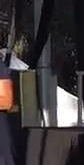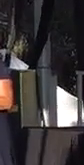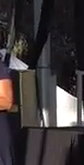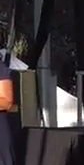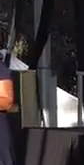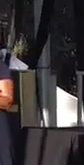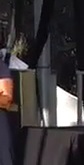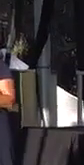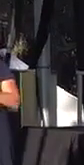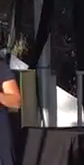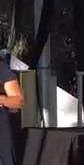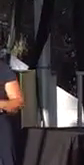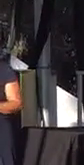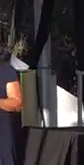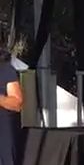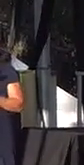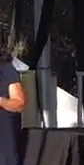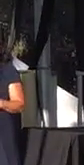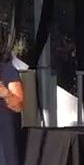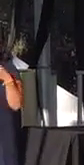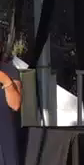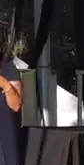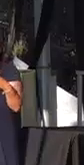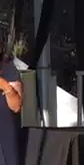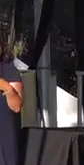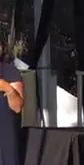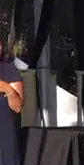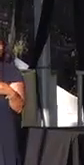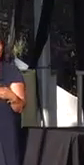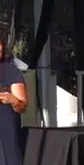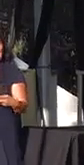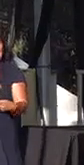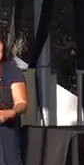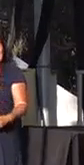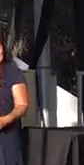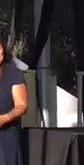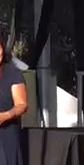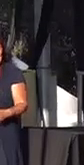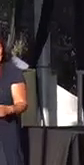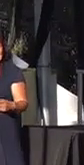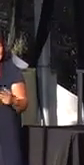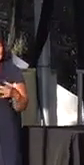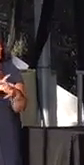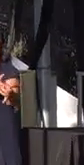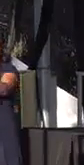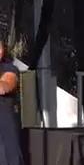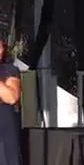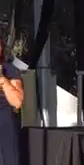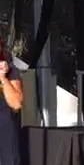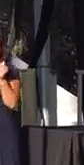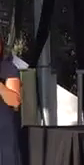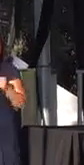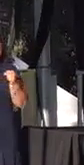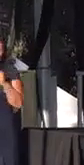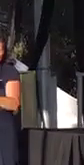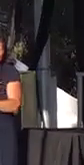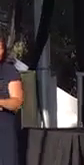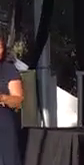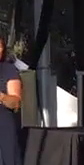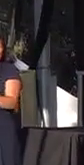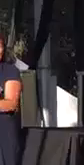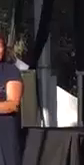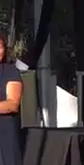me two things. One is that we got to stand together to fight the issues of